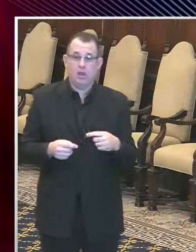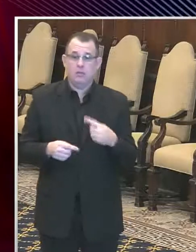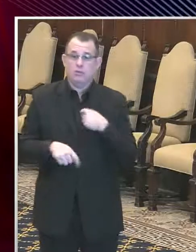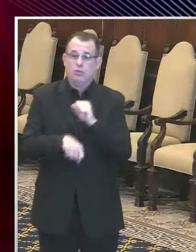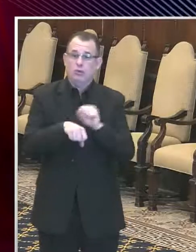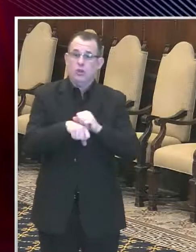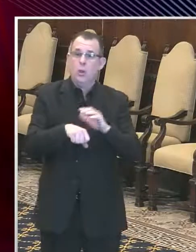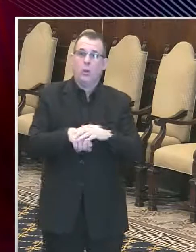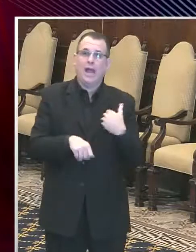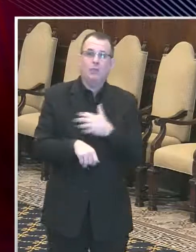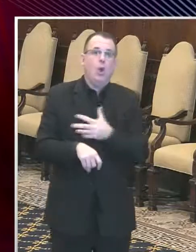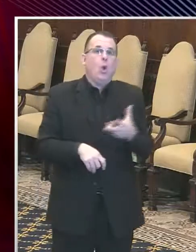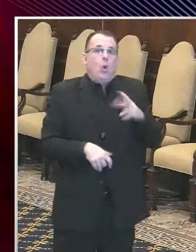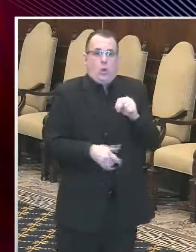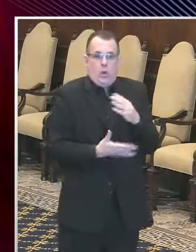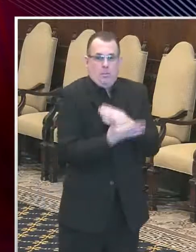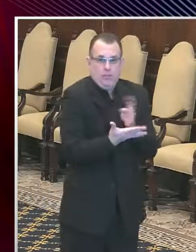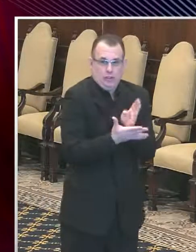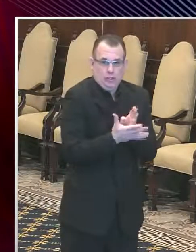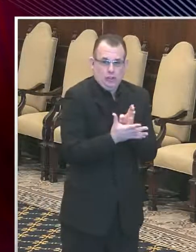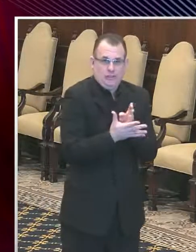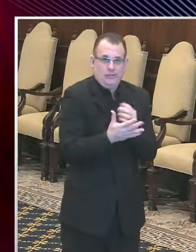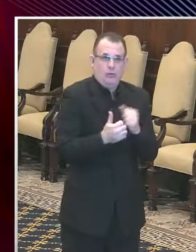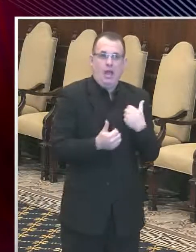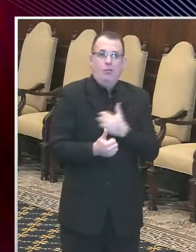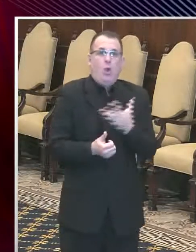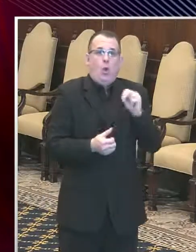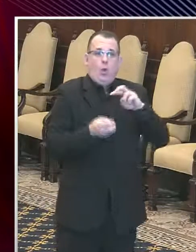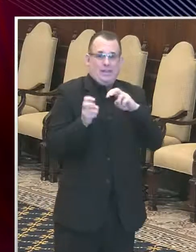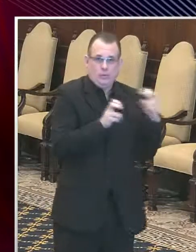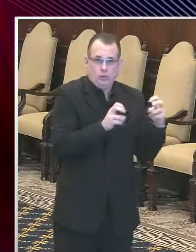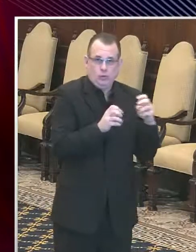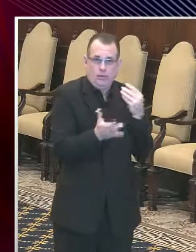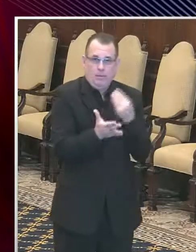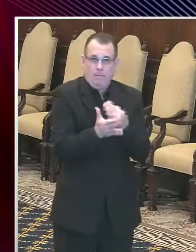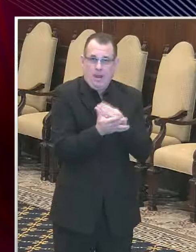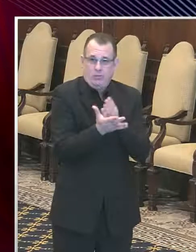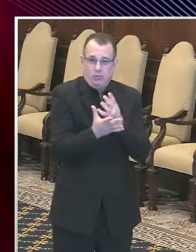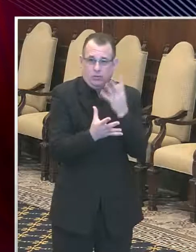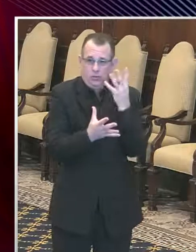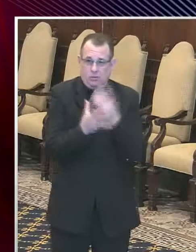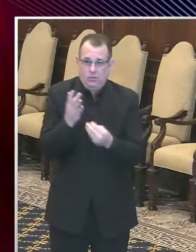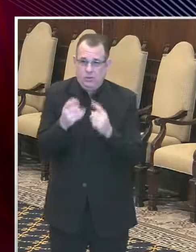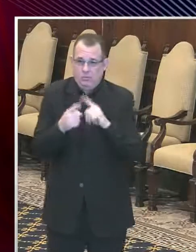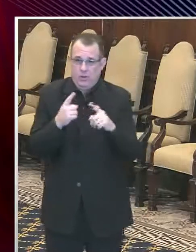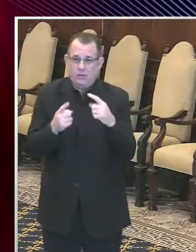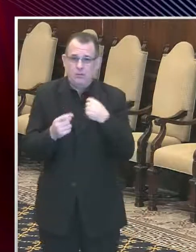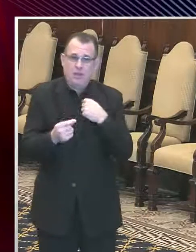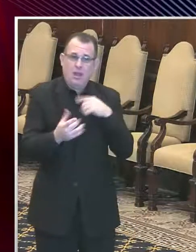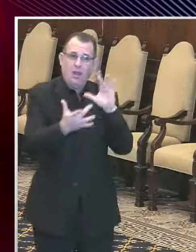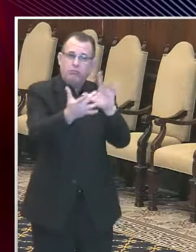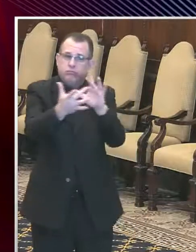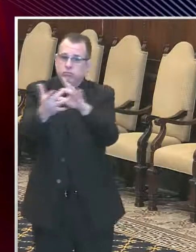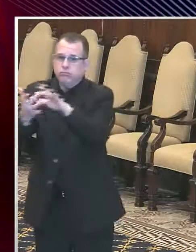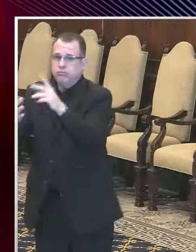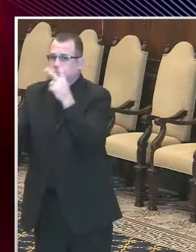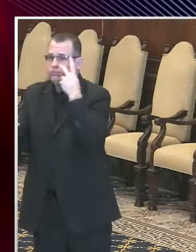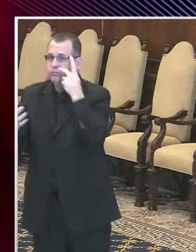and our own issues relative to revenue and cost. But we can certainly reach out to them and see if they have a